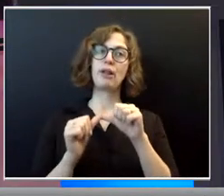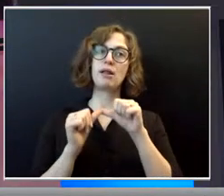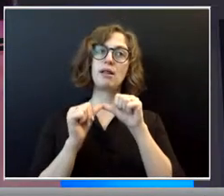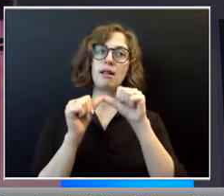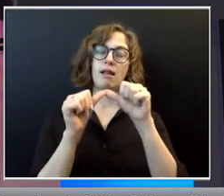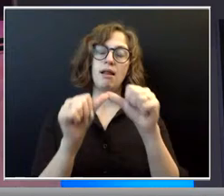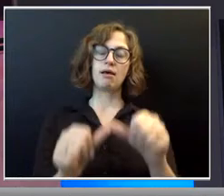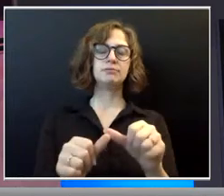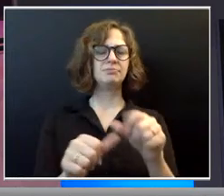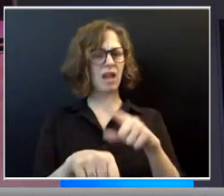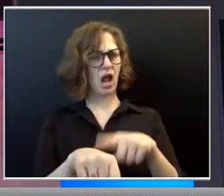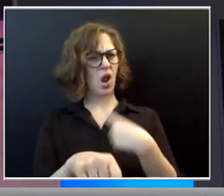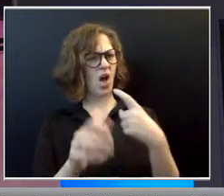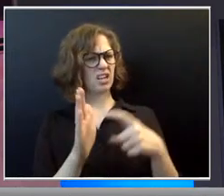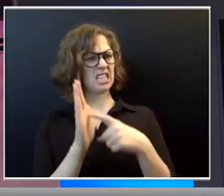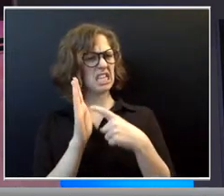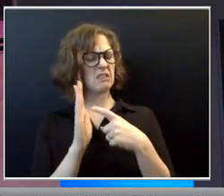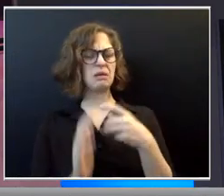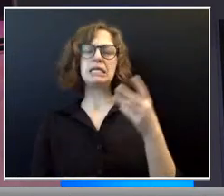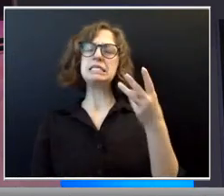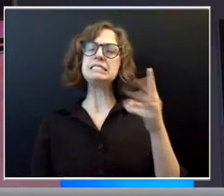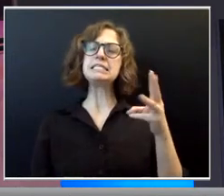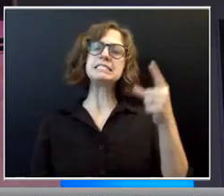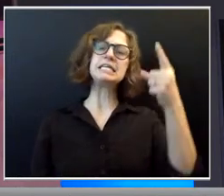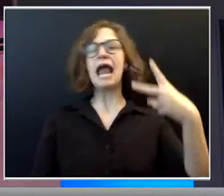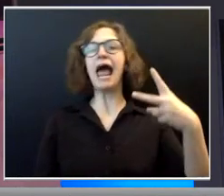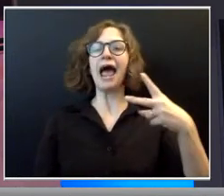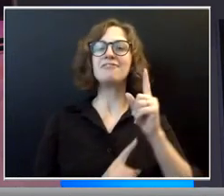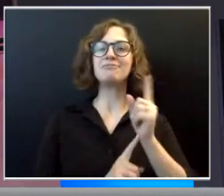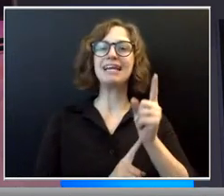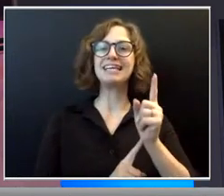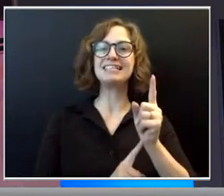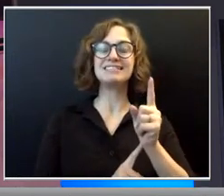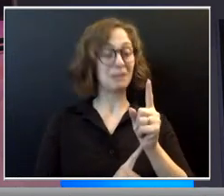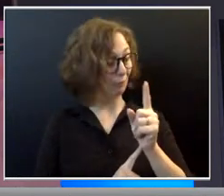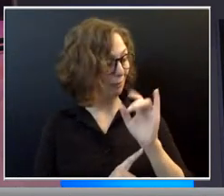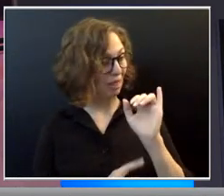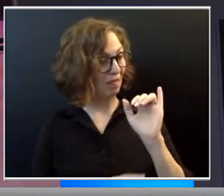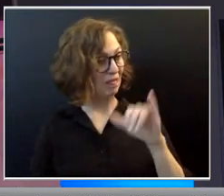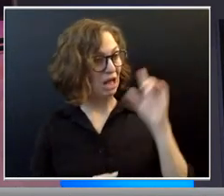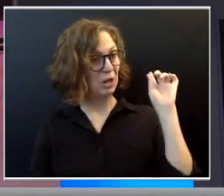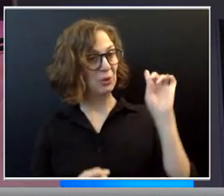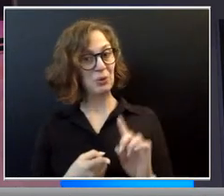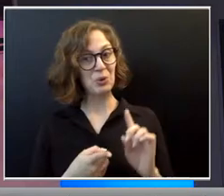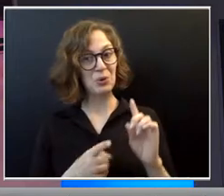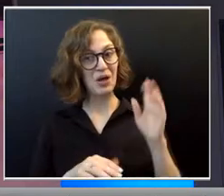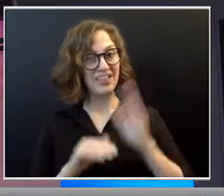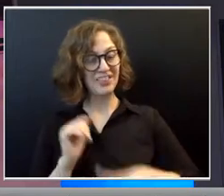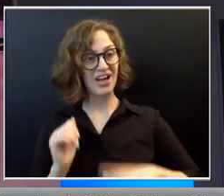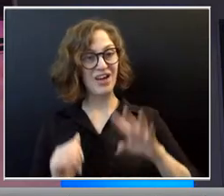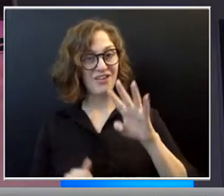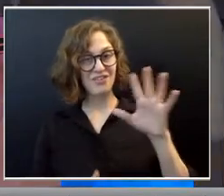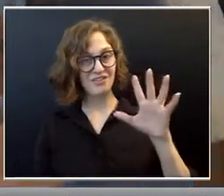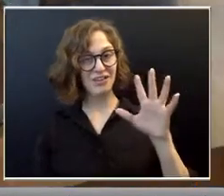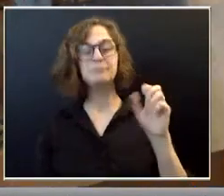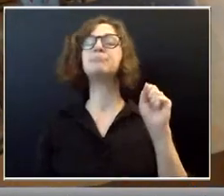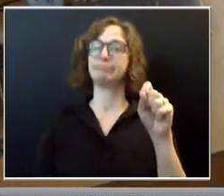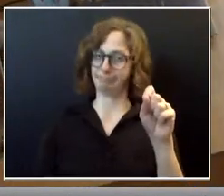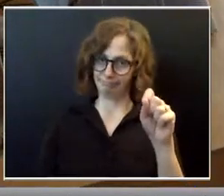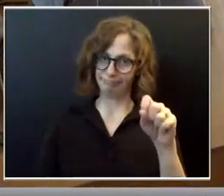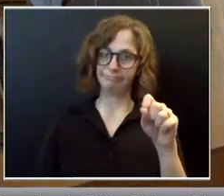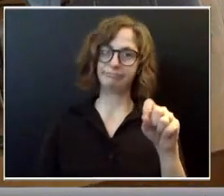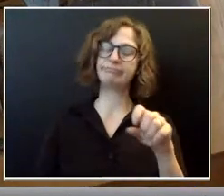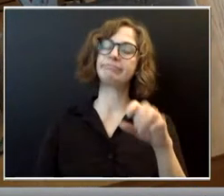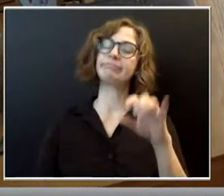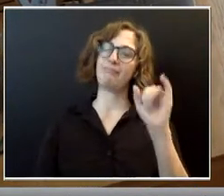you? About 16 and a half minutes. That's a lot shorter than the 45 that and going to the gym. That was the major factor